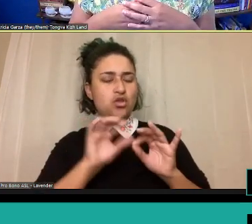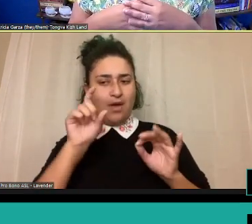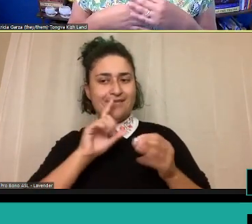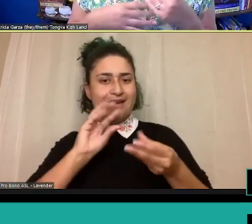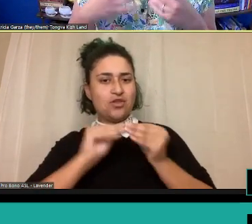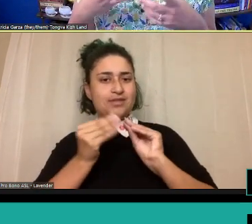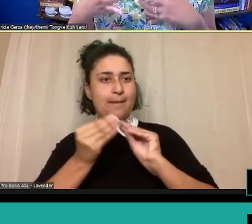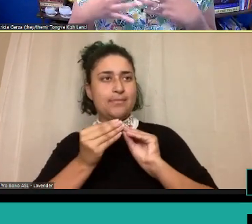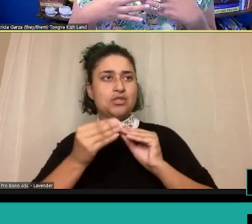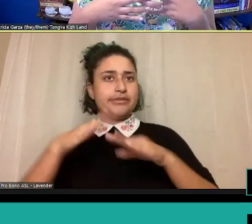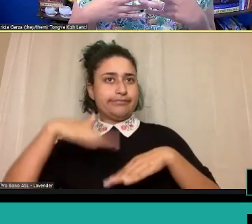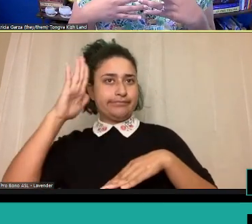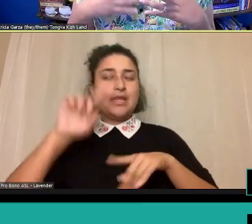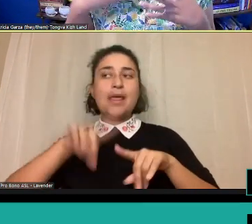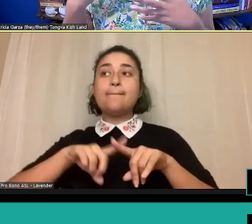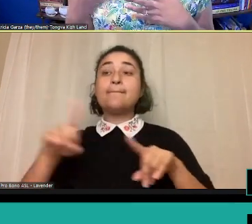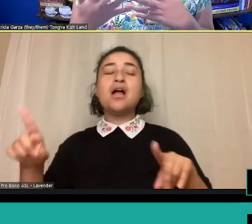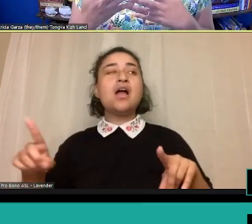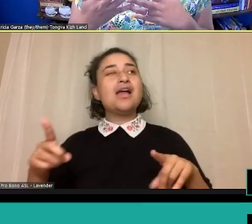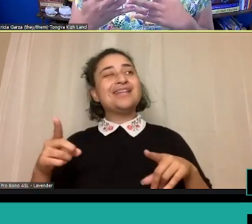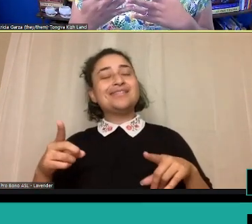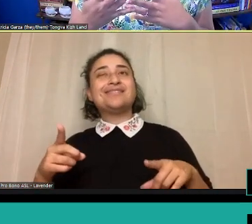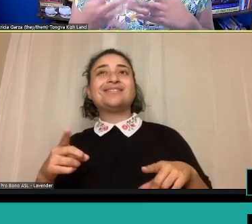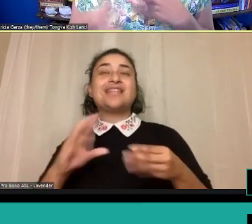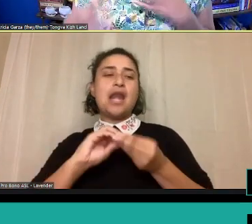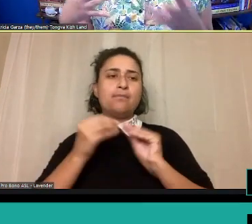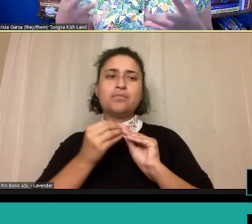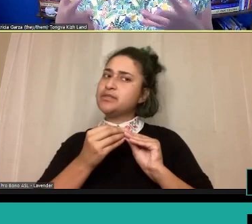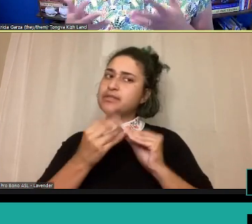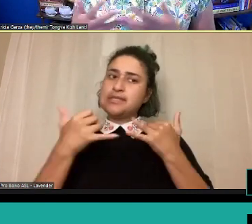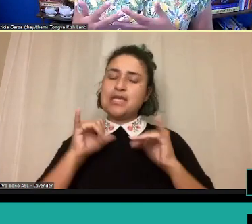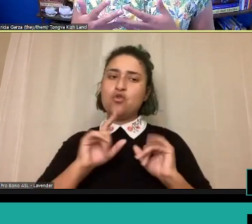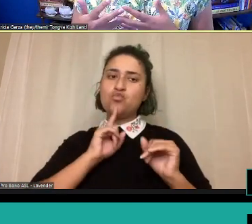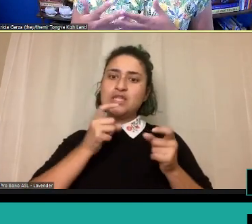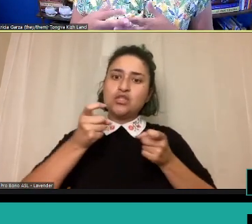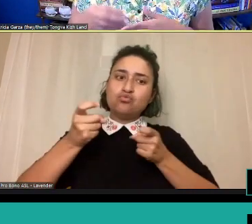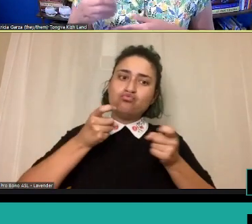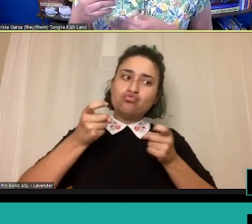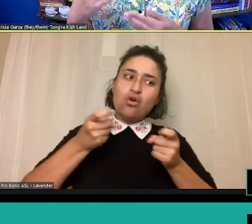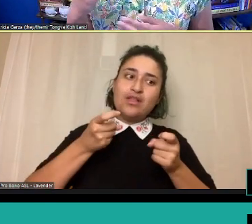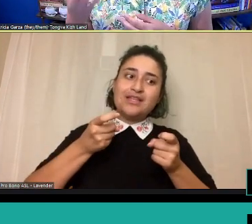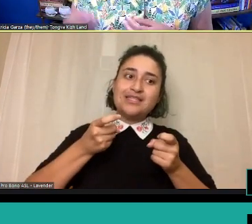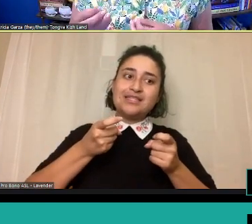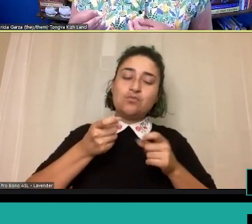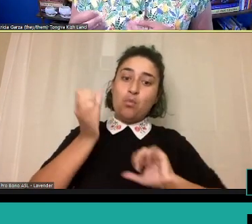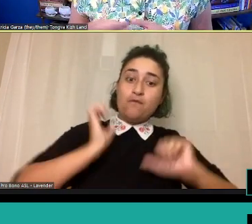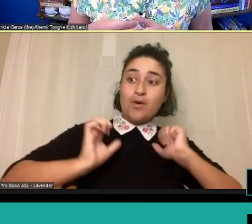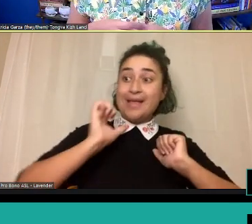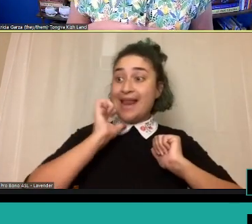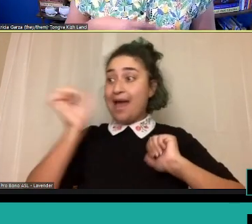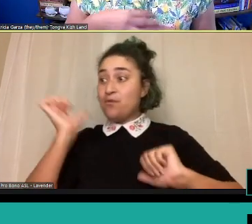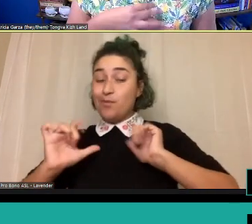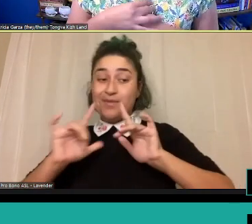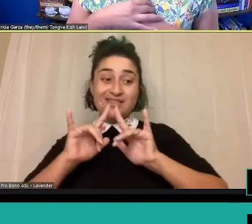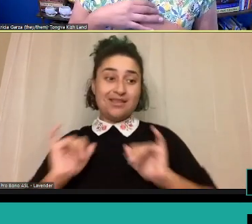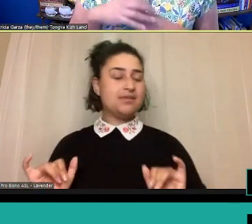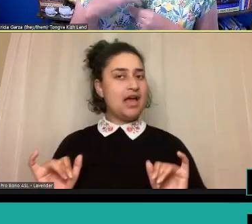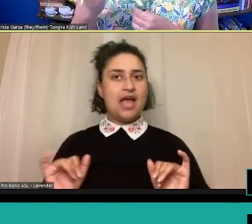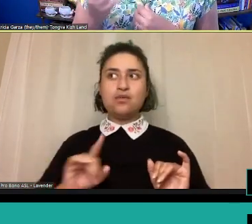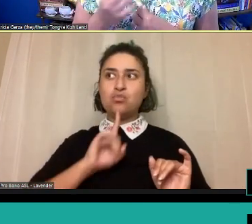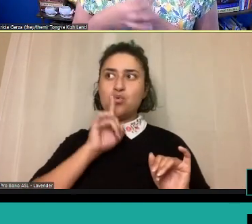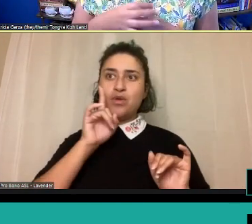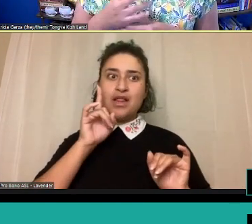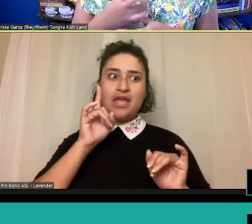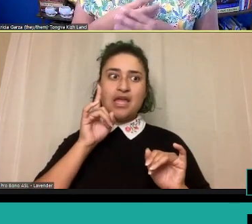around. But the fact that they really rule us on and off stage, and that we're really obsessed, she uses the